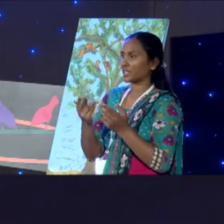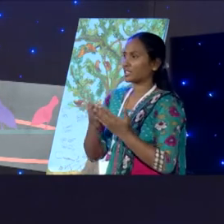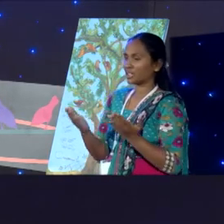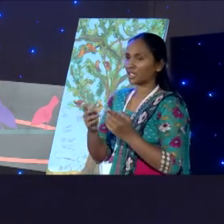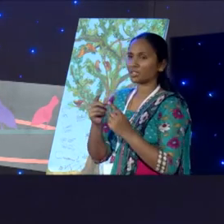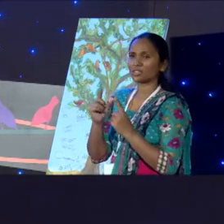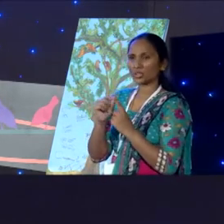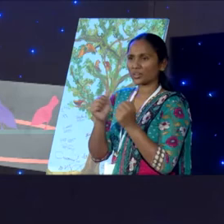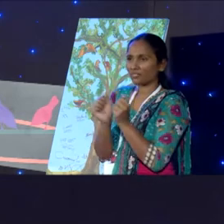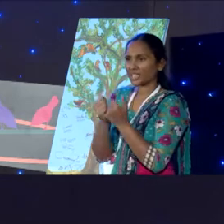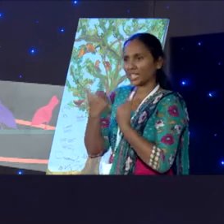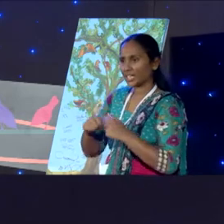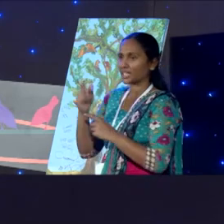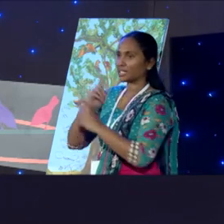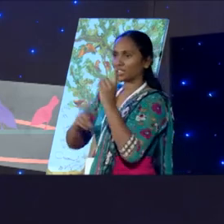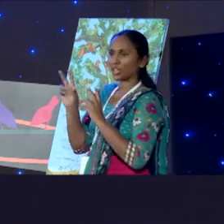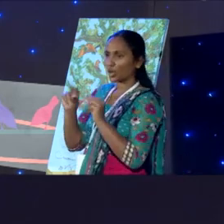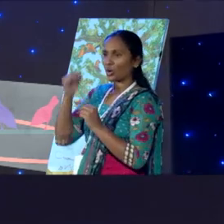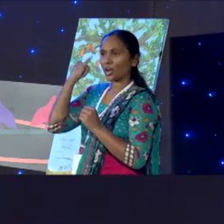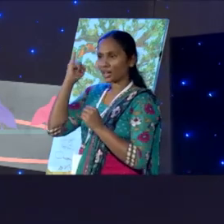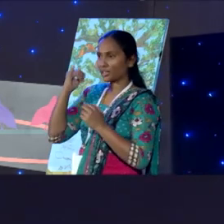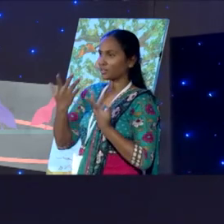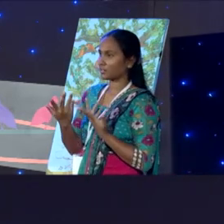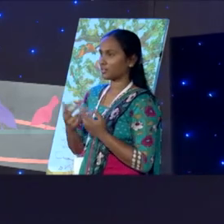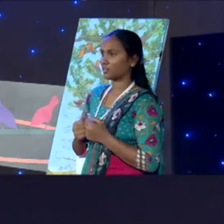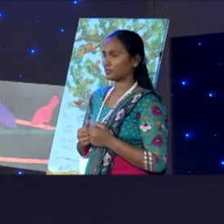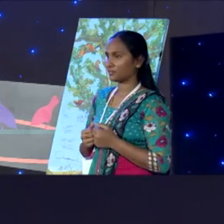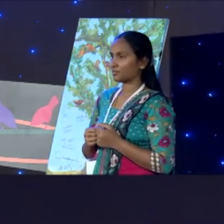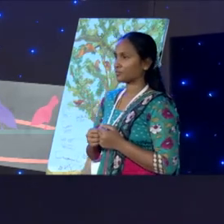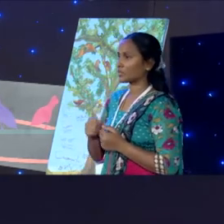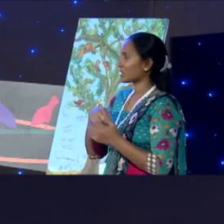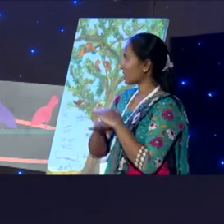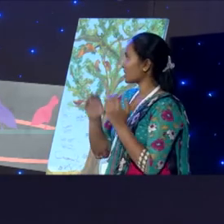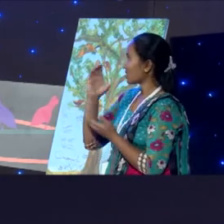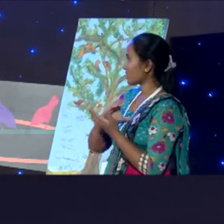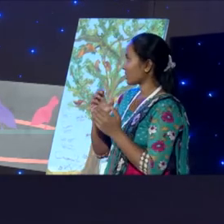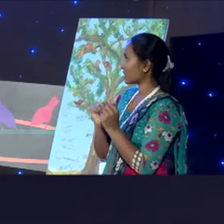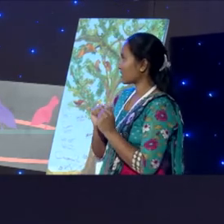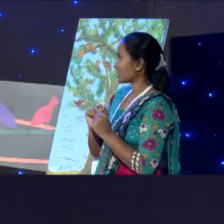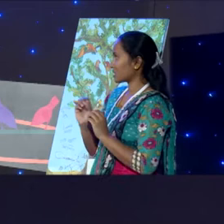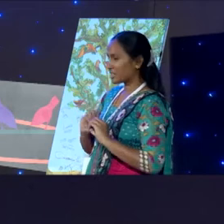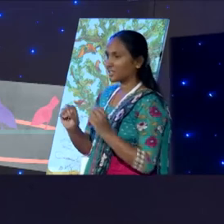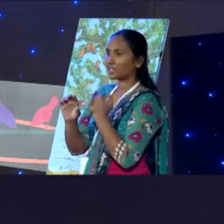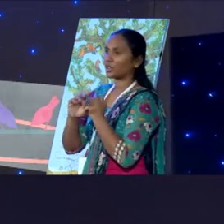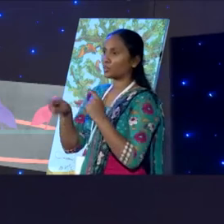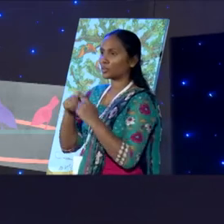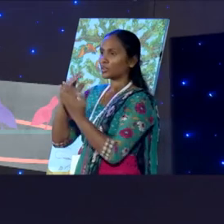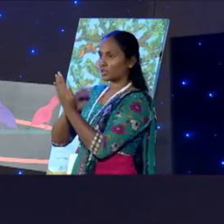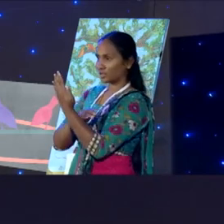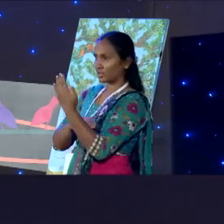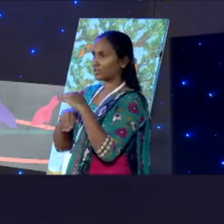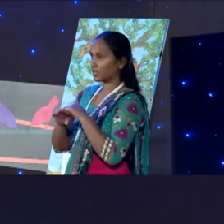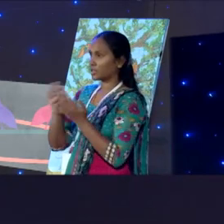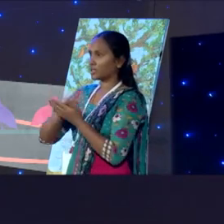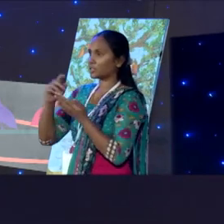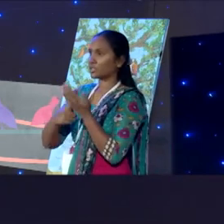of disability. I had no idea. IIT, IIM, any of the premium colleges puts nothing in the curriculum. I am from HR College in Bombay,